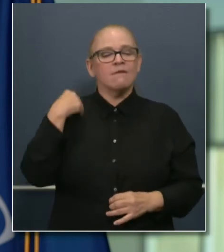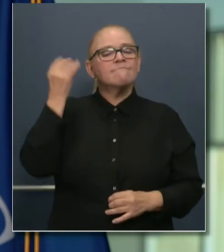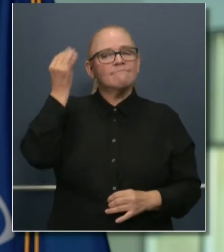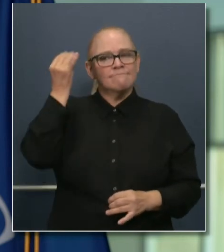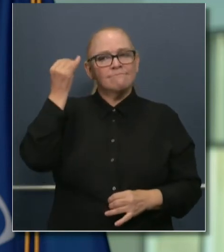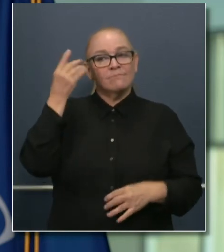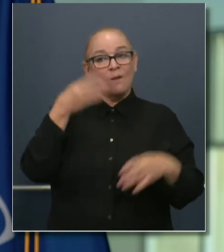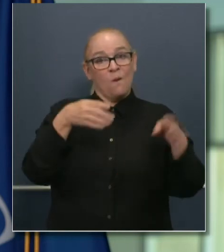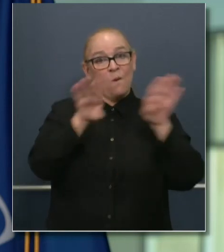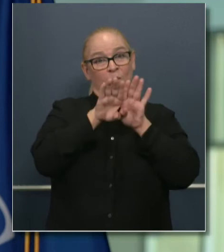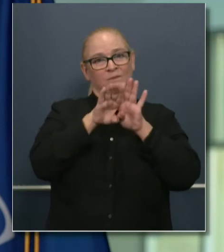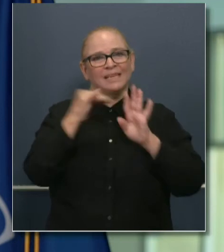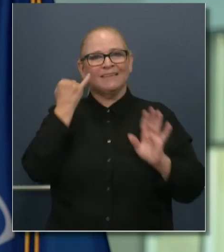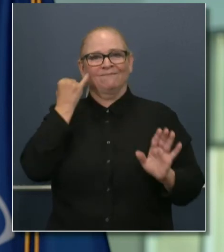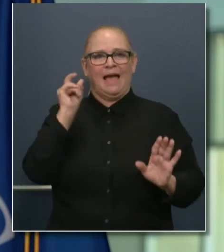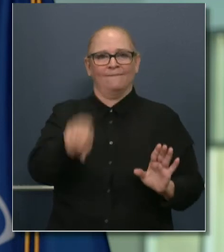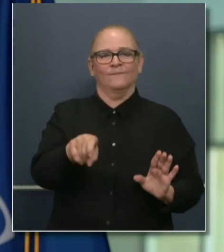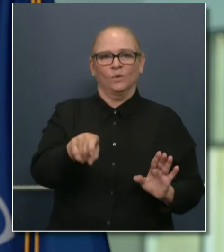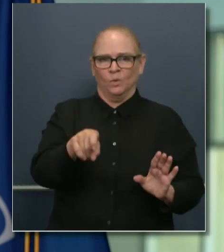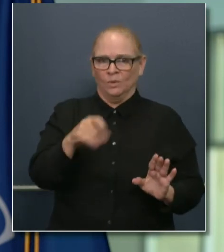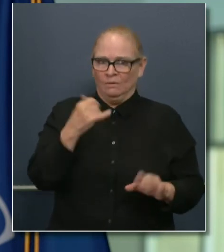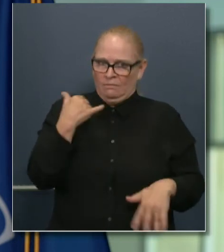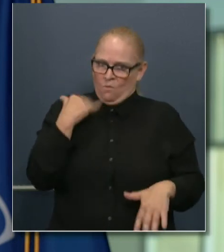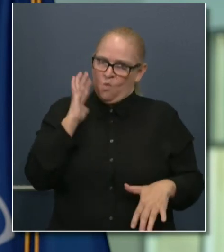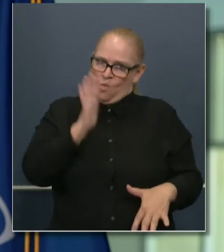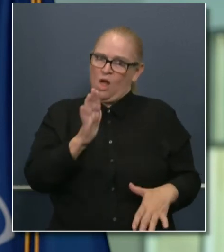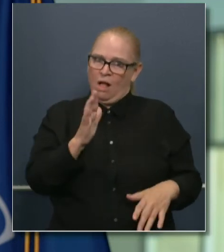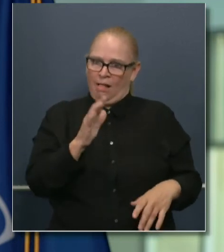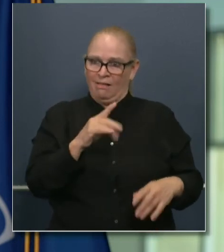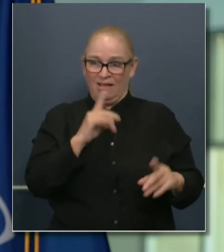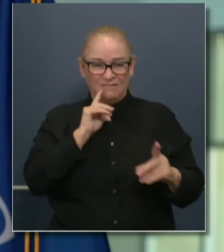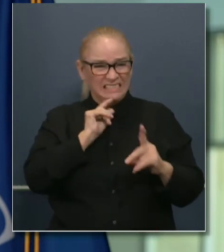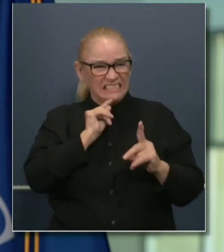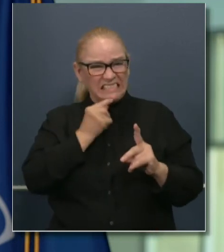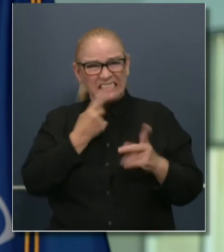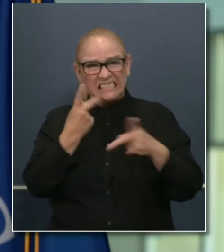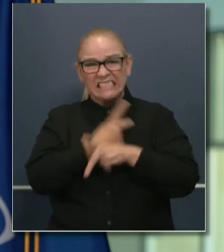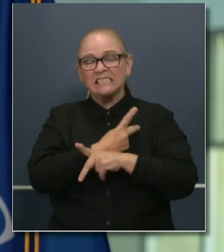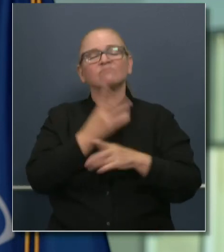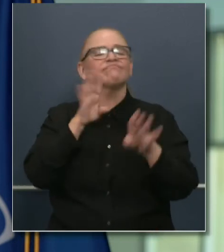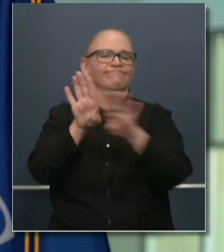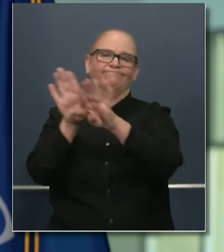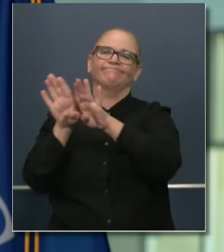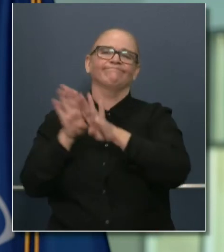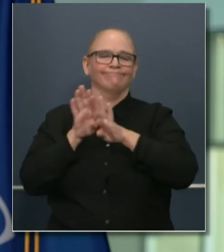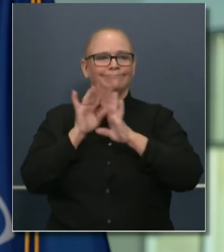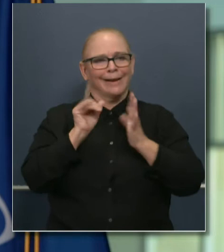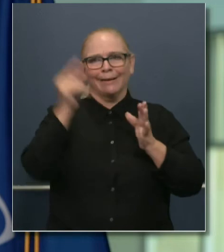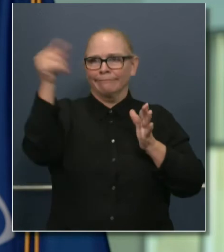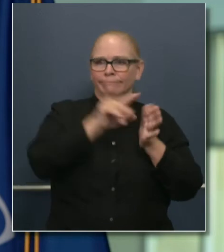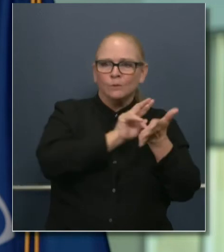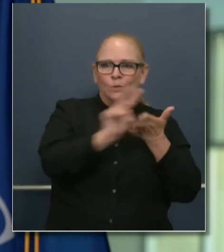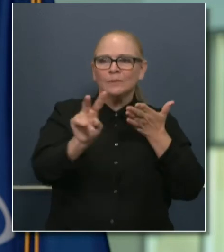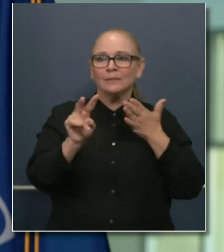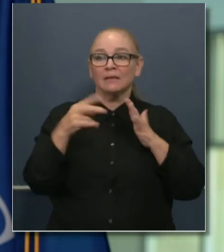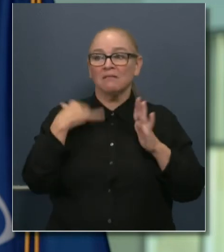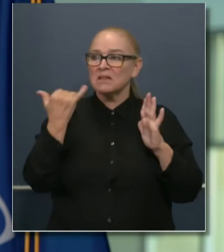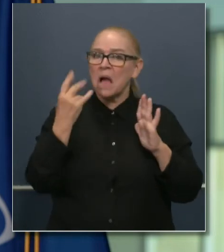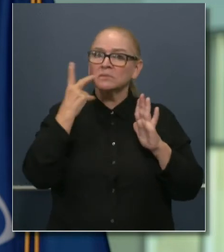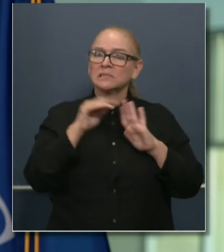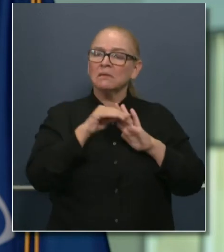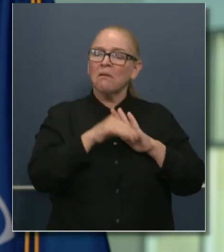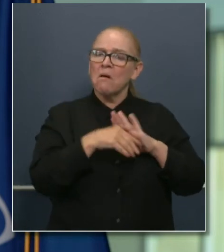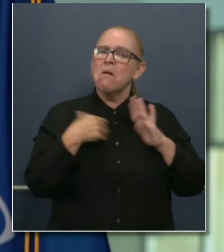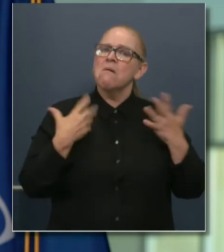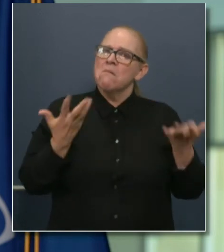it's necessary, critical, and important. But at the moment, based upon the progress we have made, we feel we